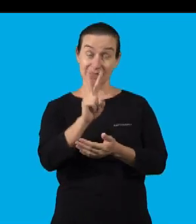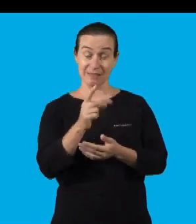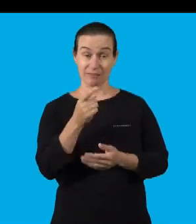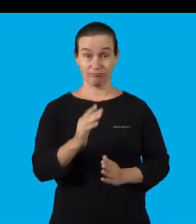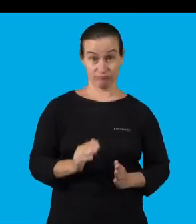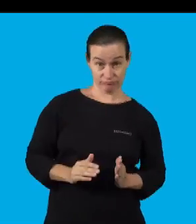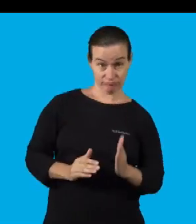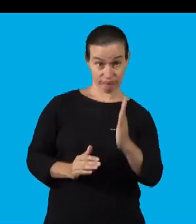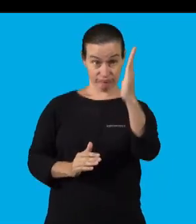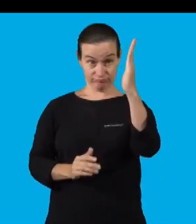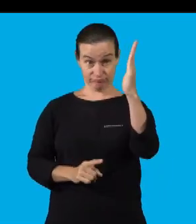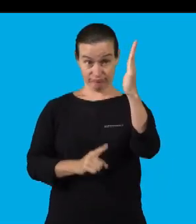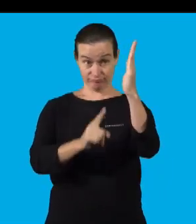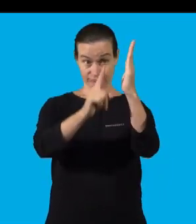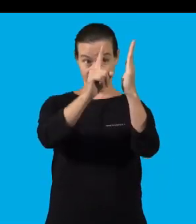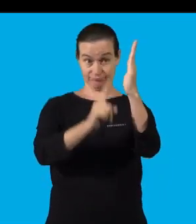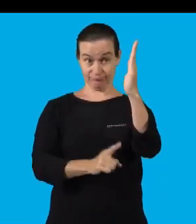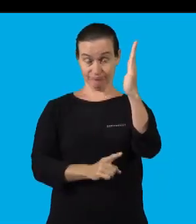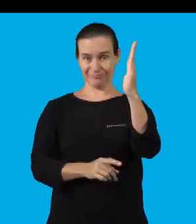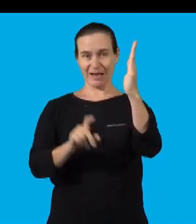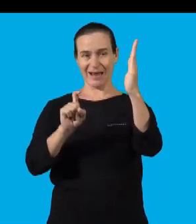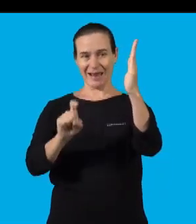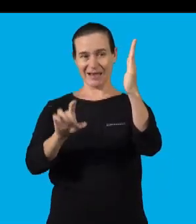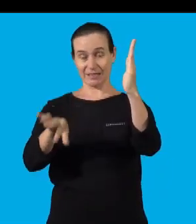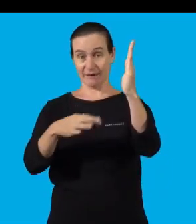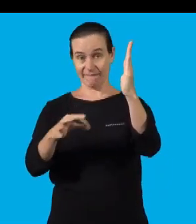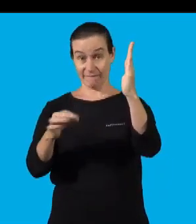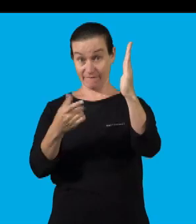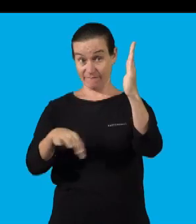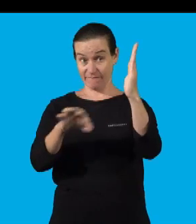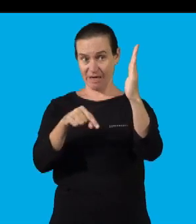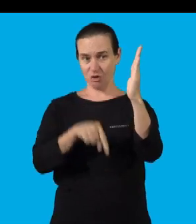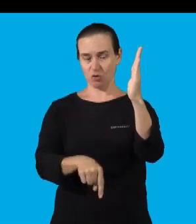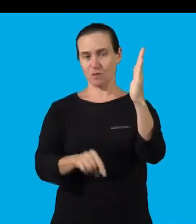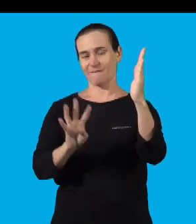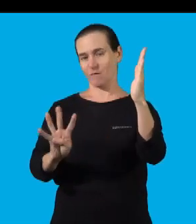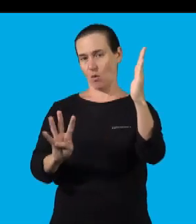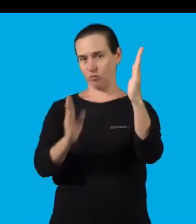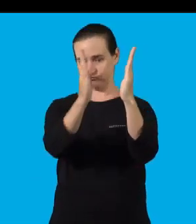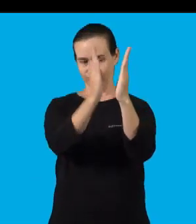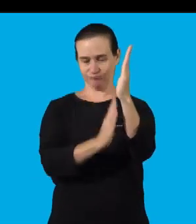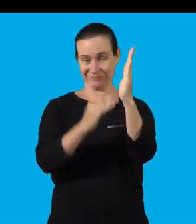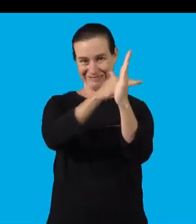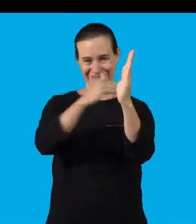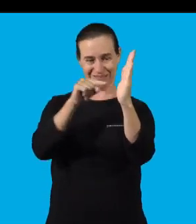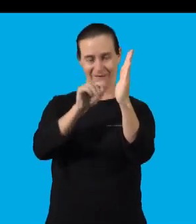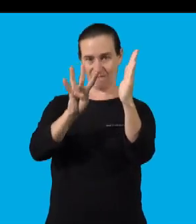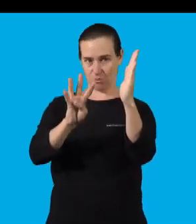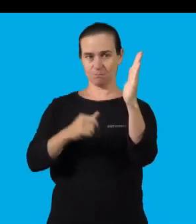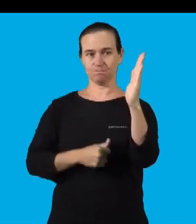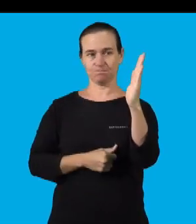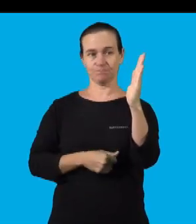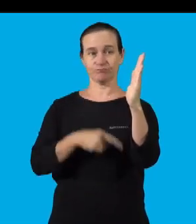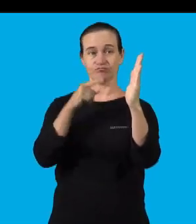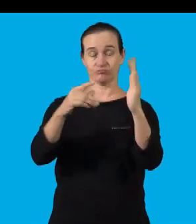vertical asymptote is passing where the x value is equals to 4, and we can see that the